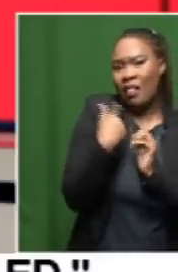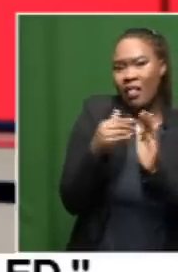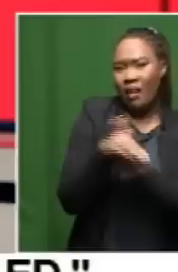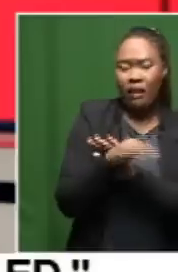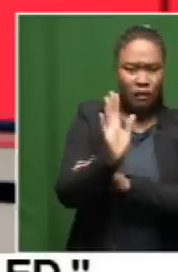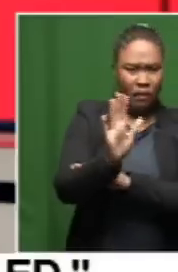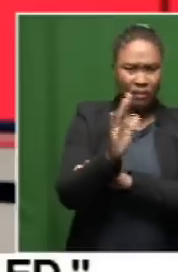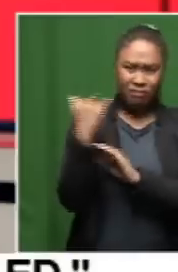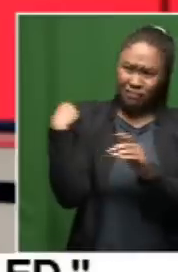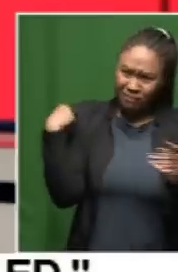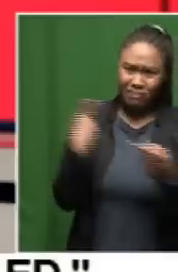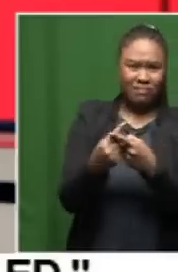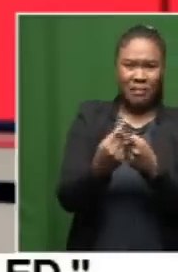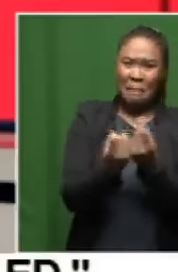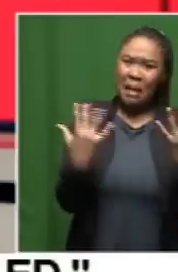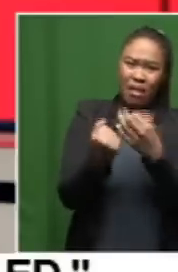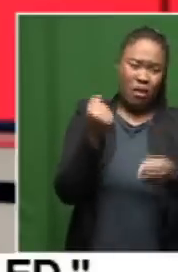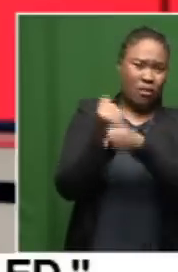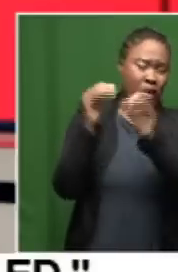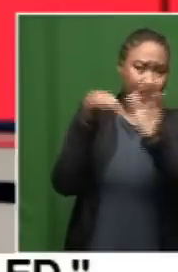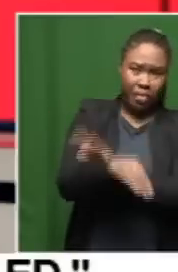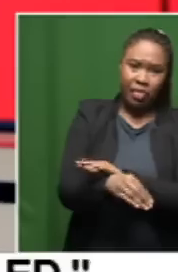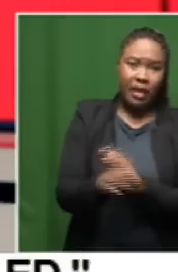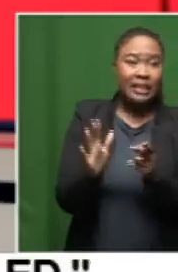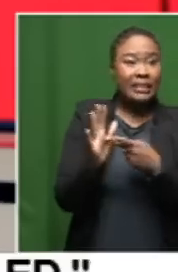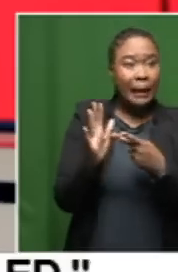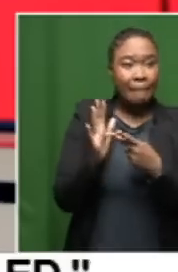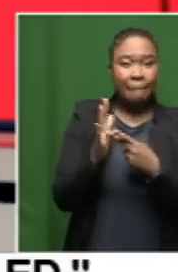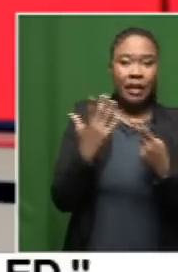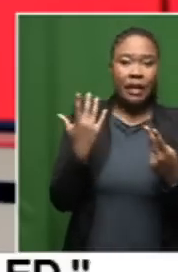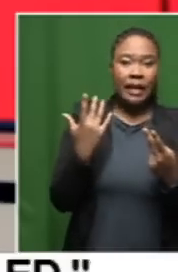this monopolist capitalist approach that you spoke to over the weekend.